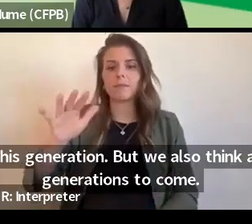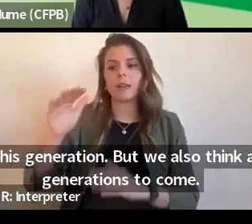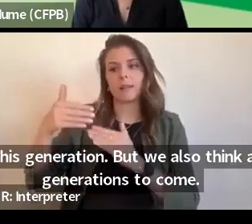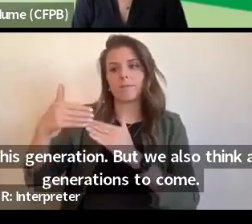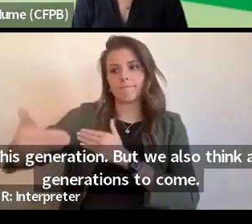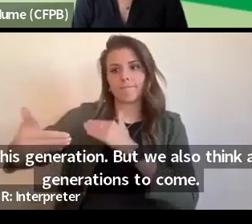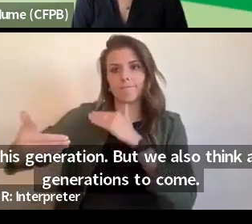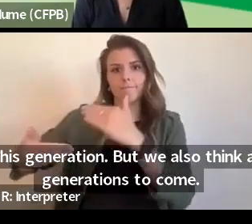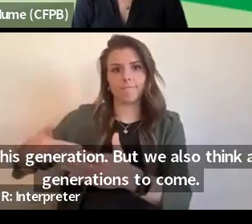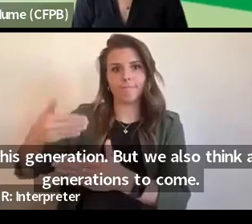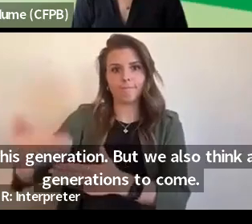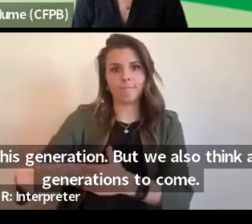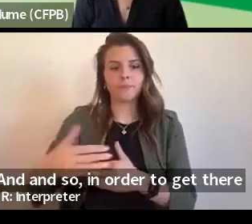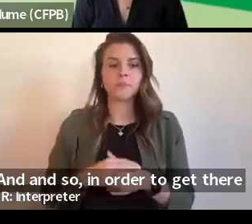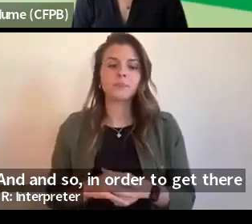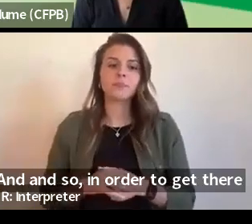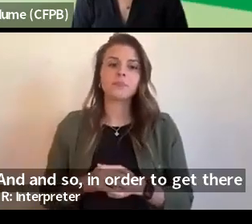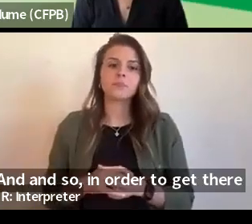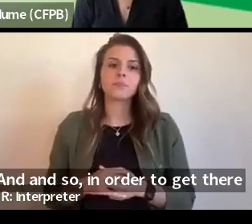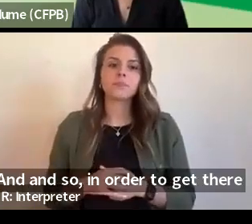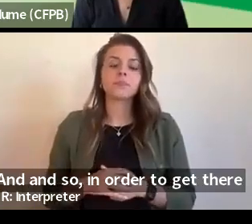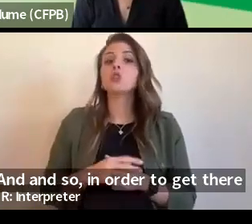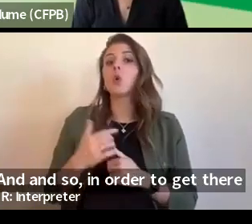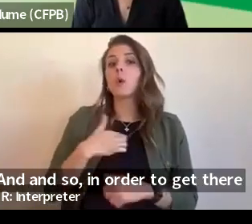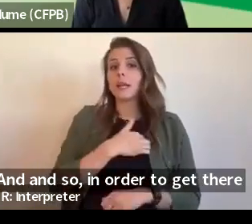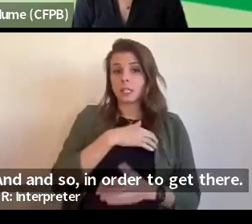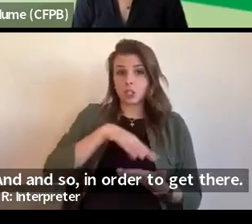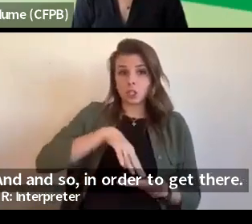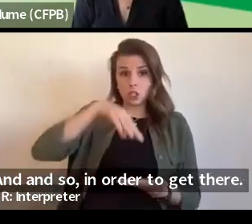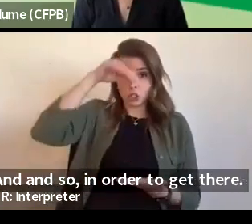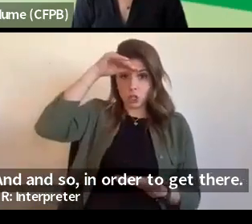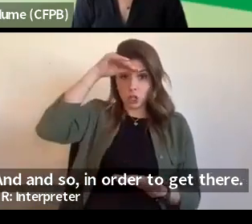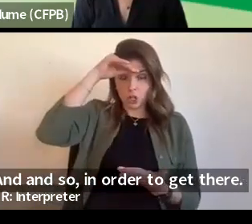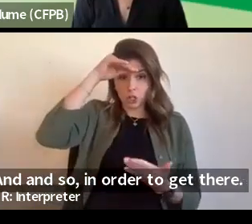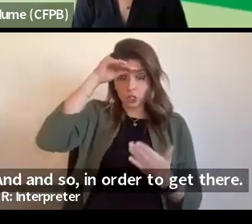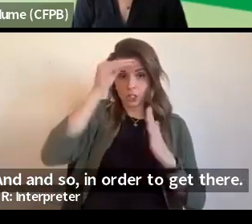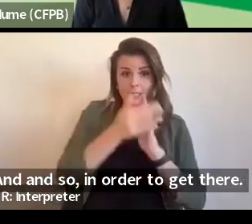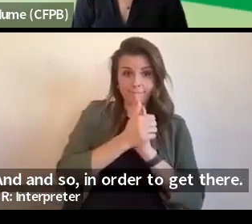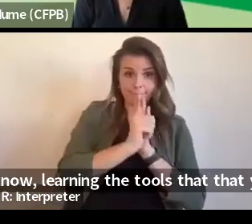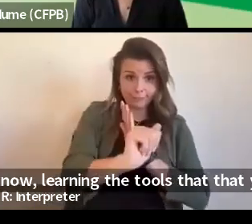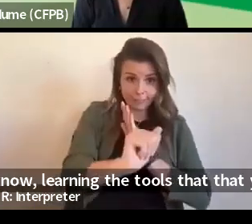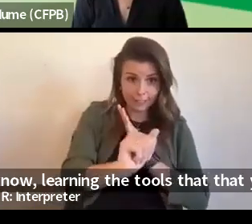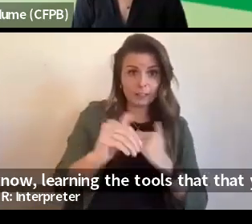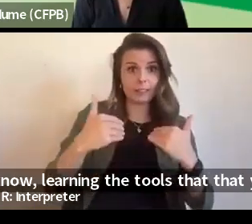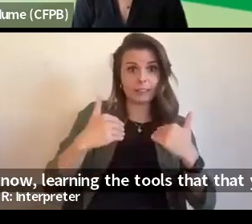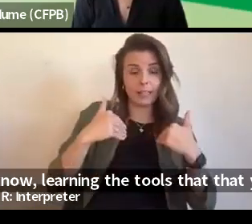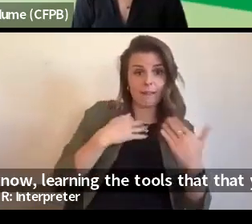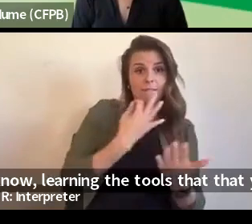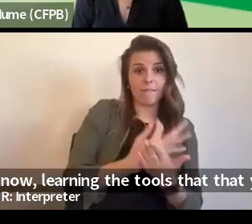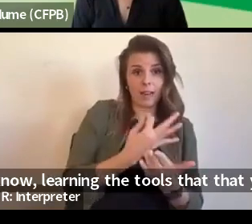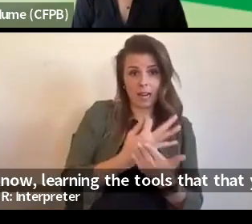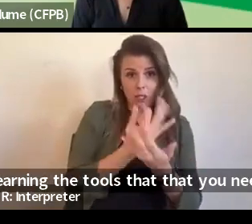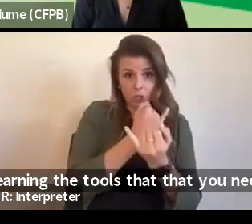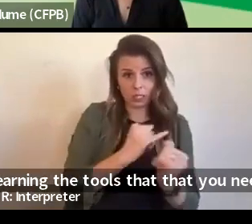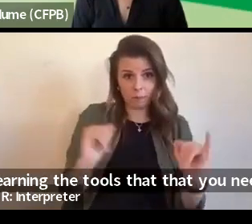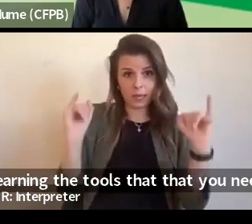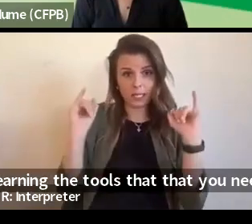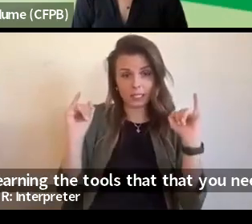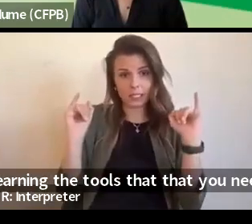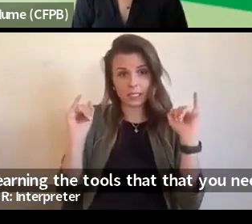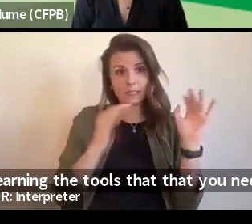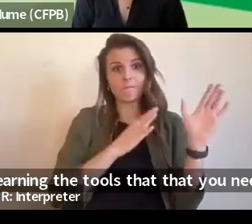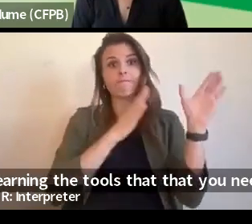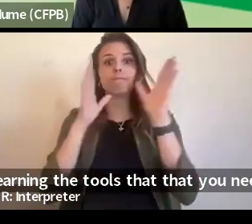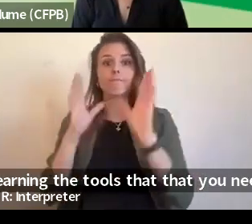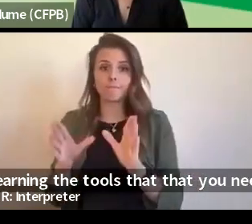order to get there, learning the tools that you need to have financial independence,